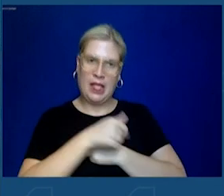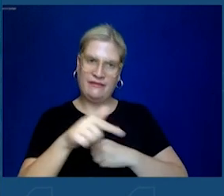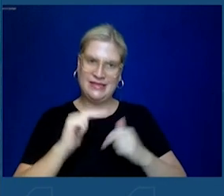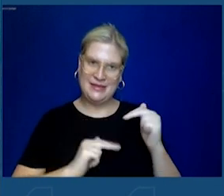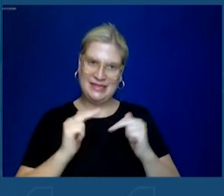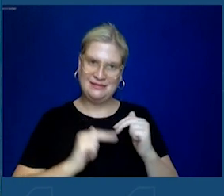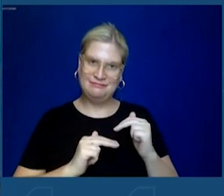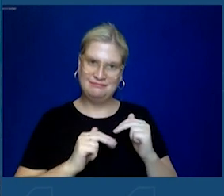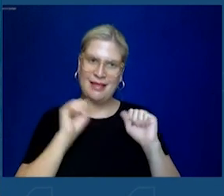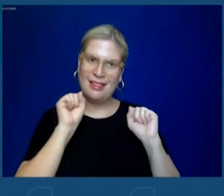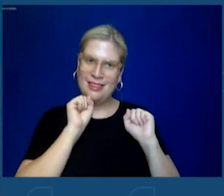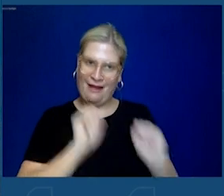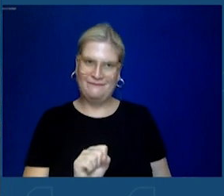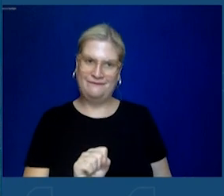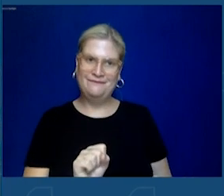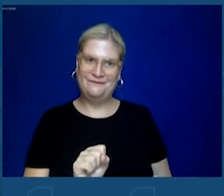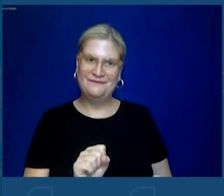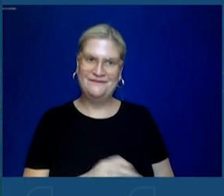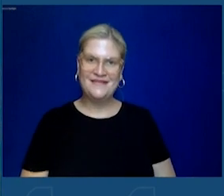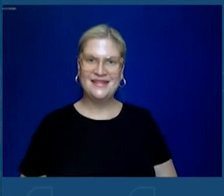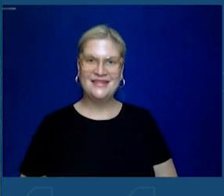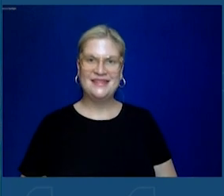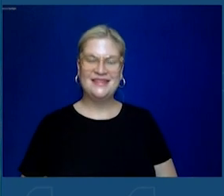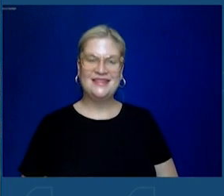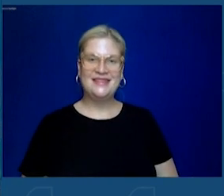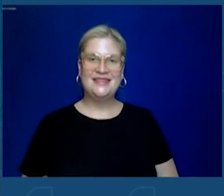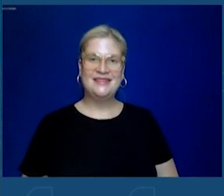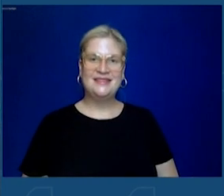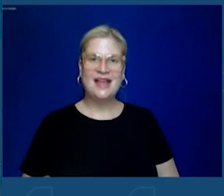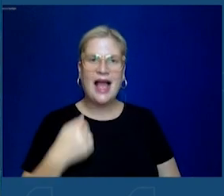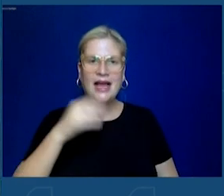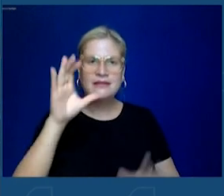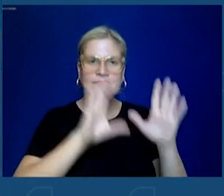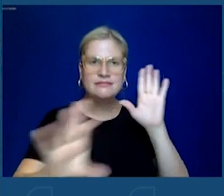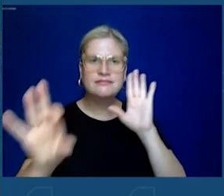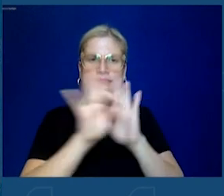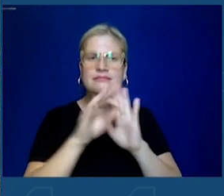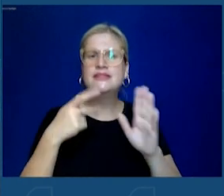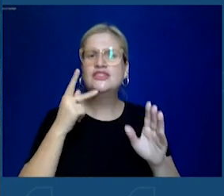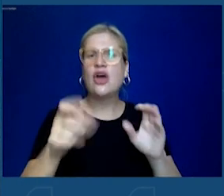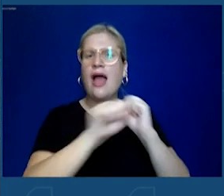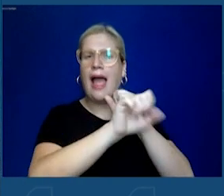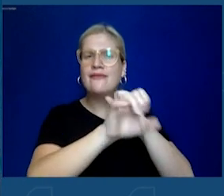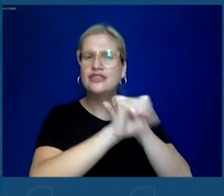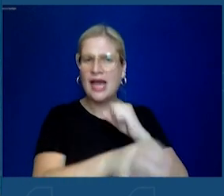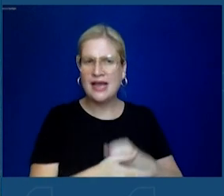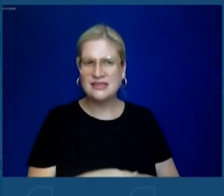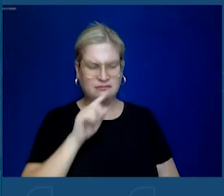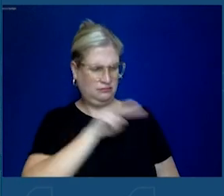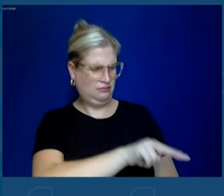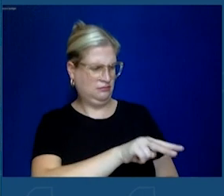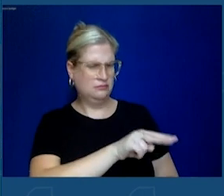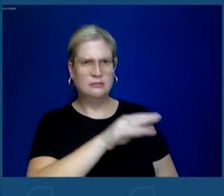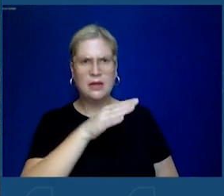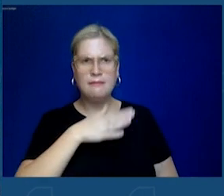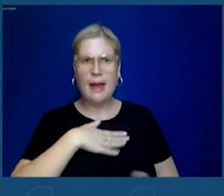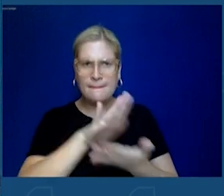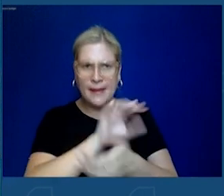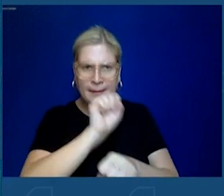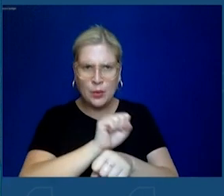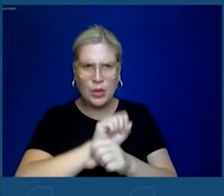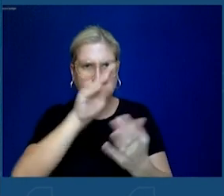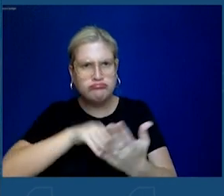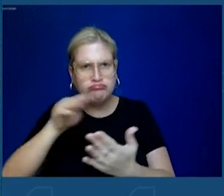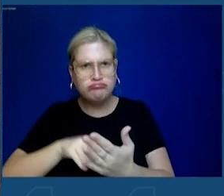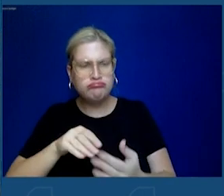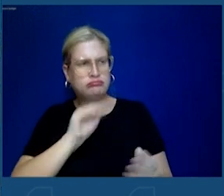place. And I've discovered it through an advertisement, and I submitted my paperwork or request for